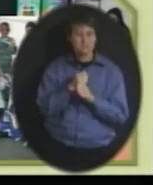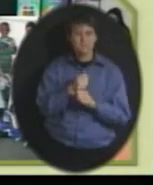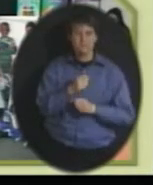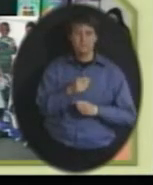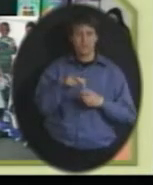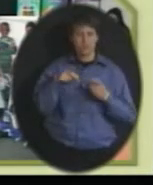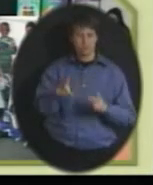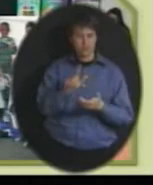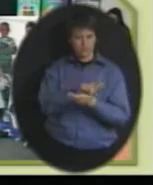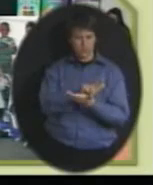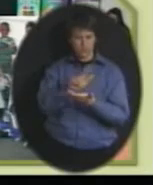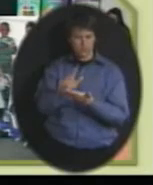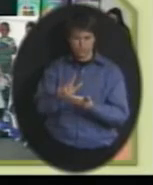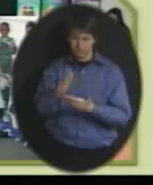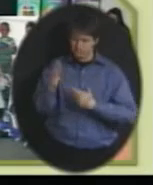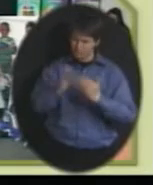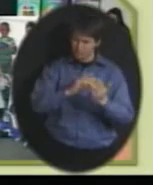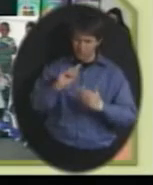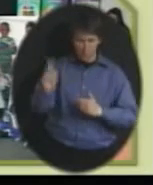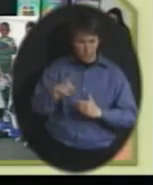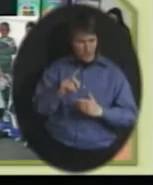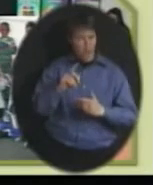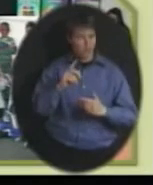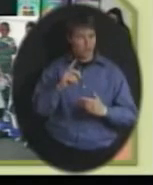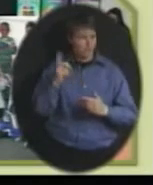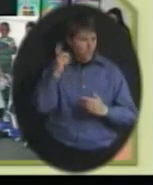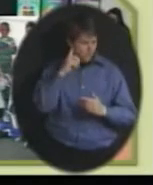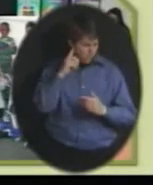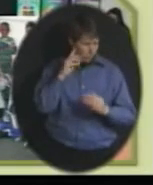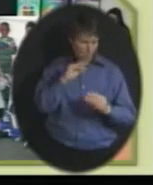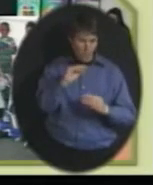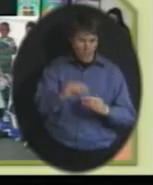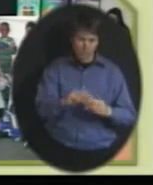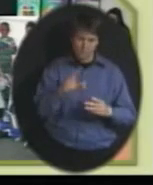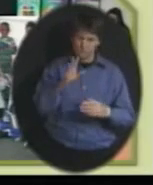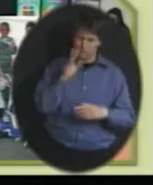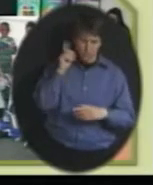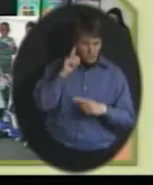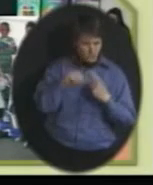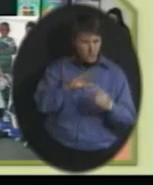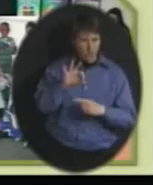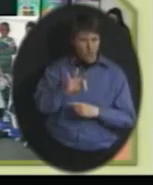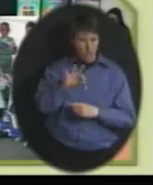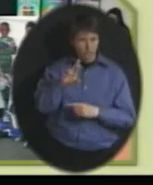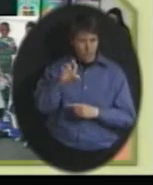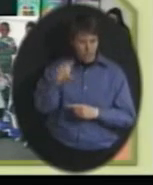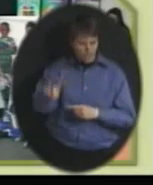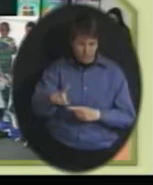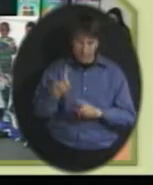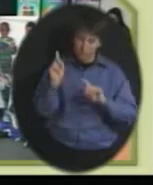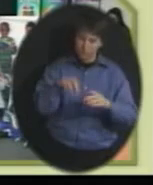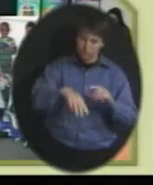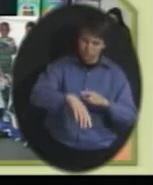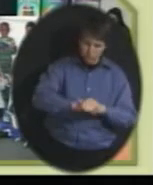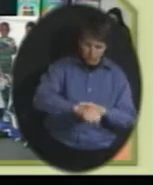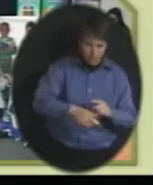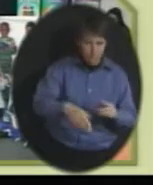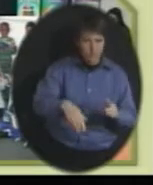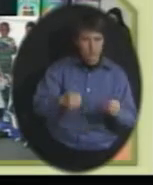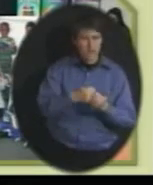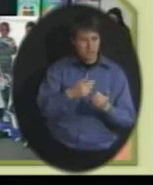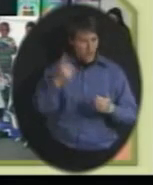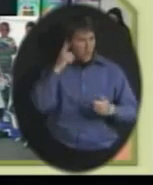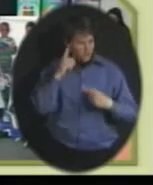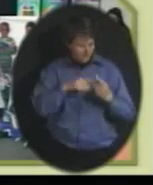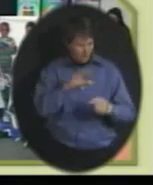During those 3 weeks, no matter where you went in Olathe, you heard comments about Fred. I went to a soccer game and I heard about